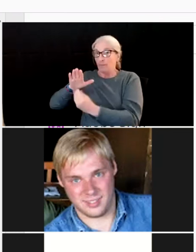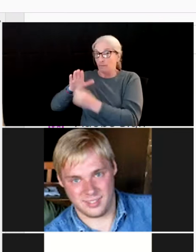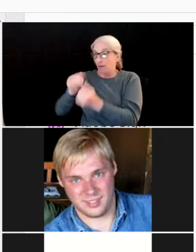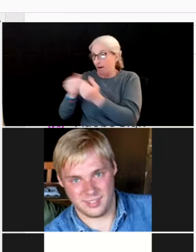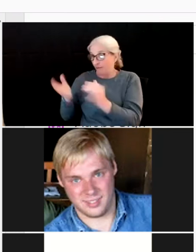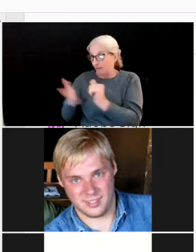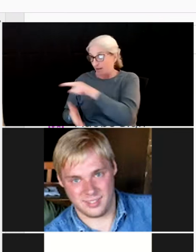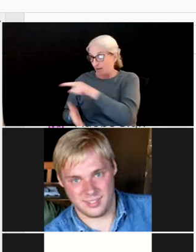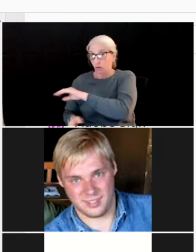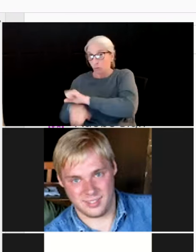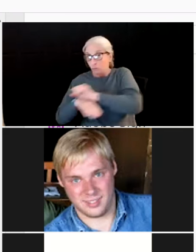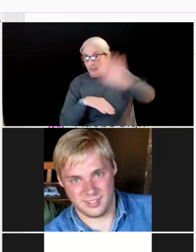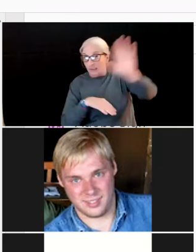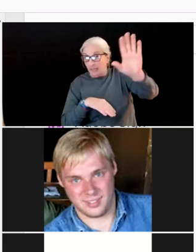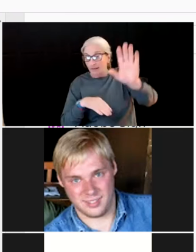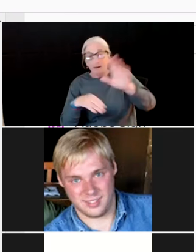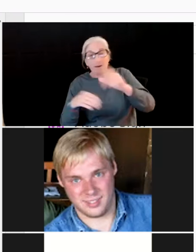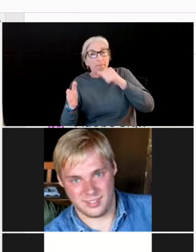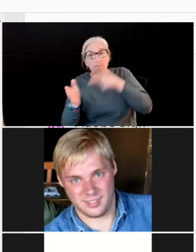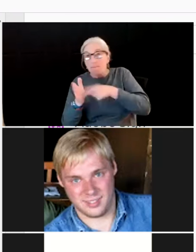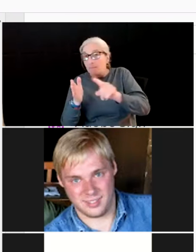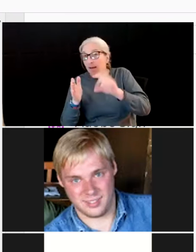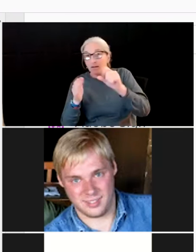any pay stubs, anything of that nature,